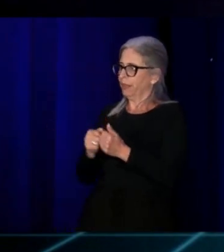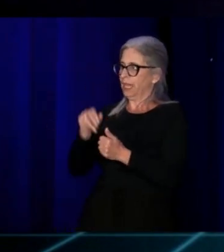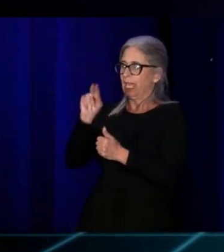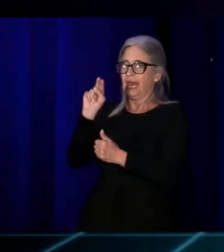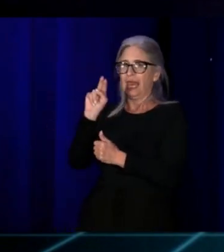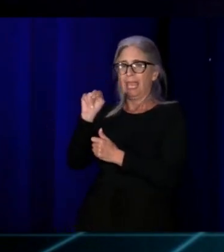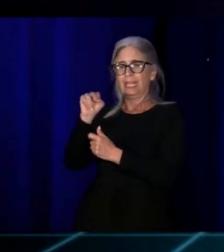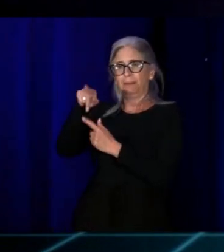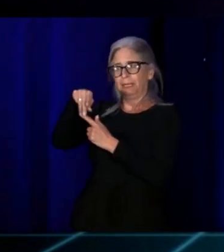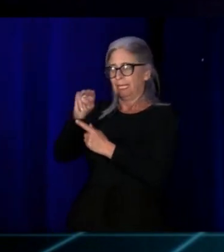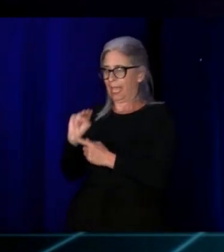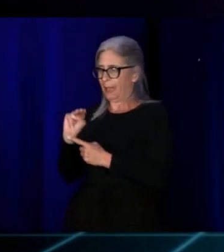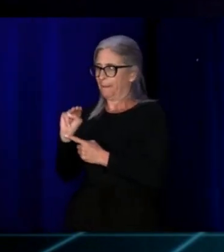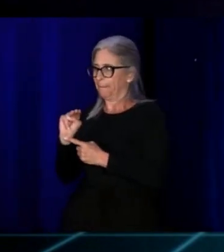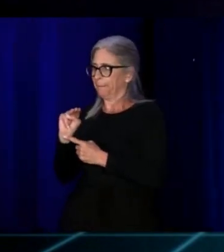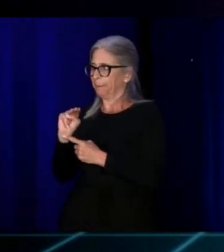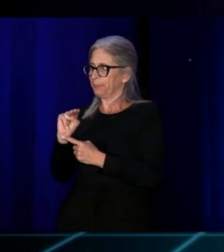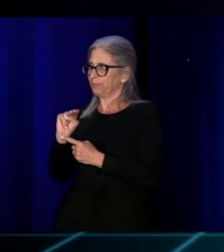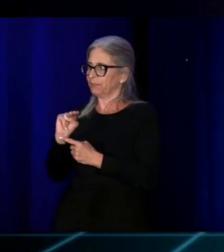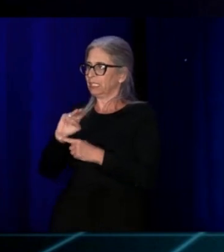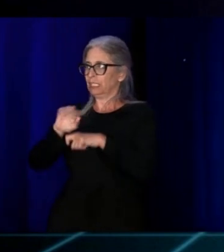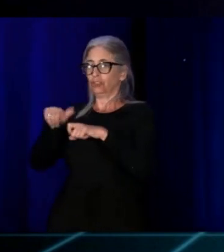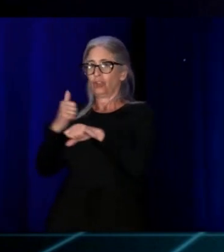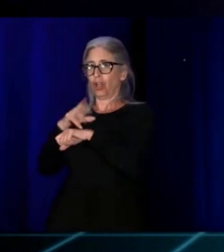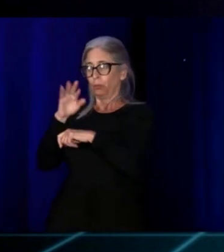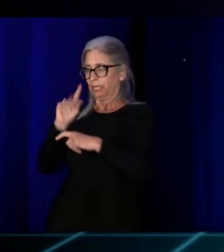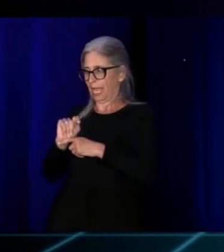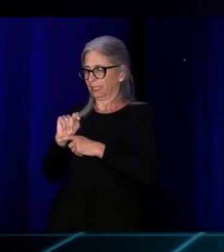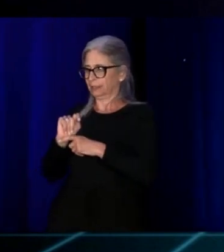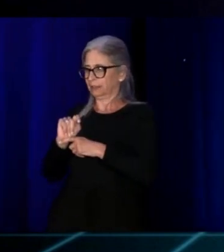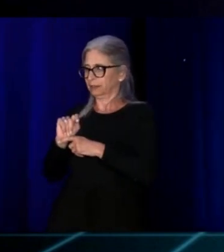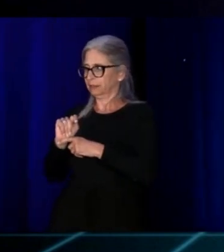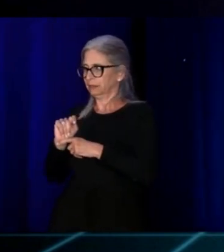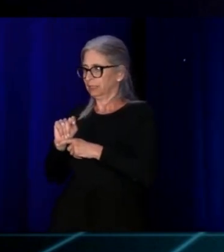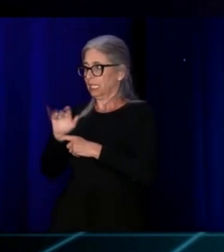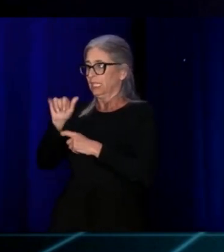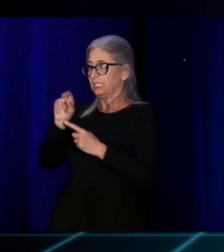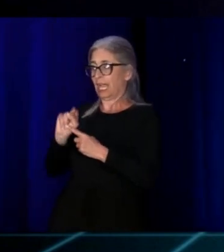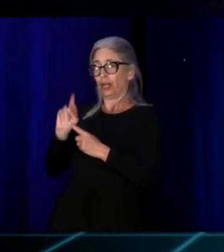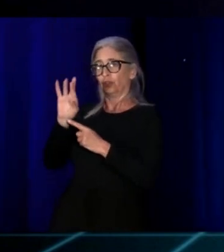Yeah, or I mean, you could use yarn add React. There's